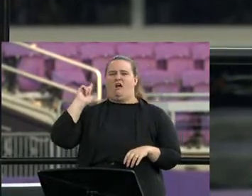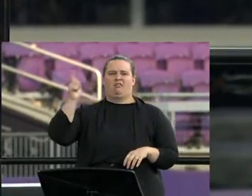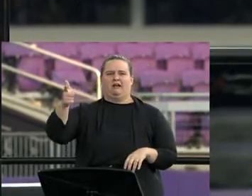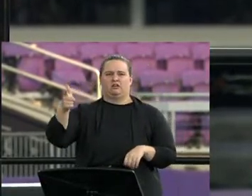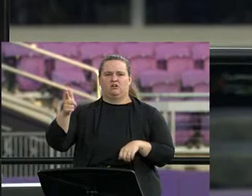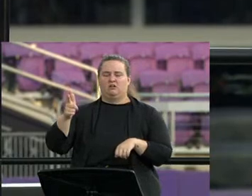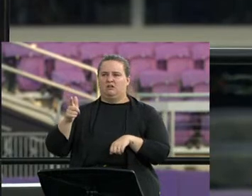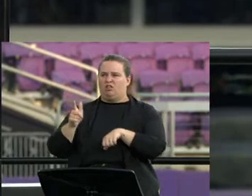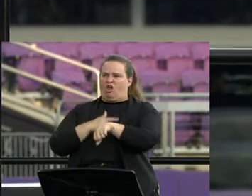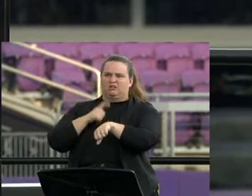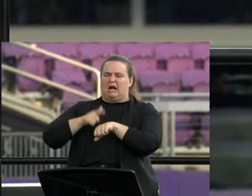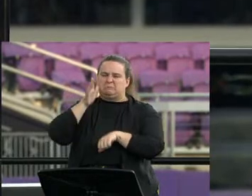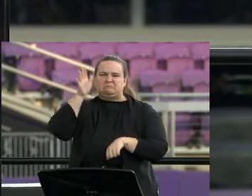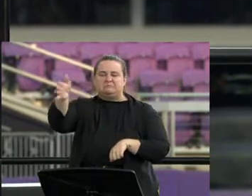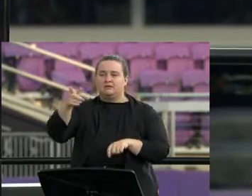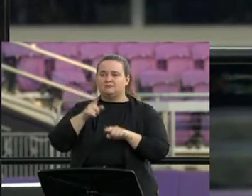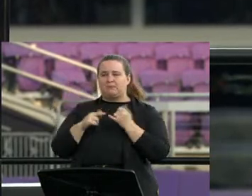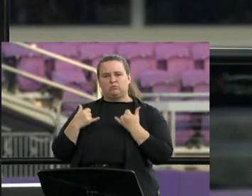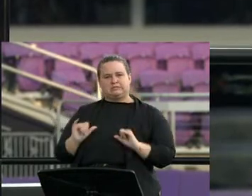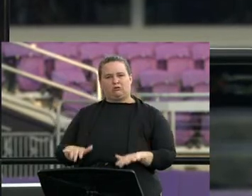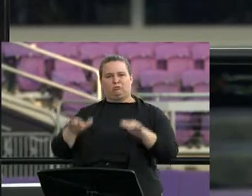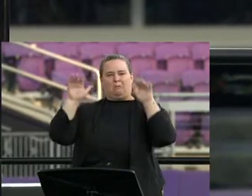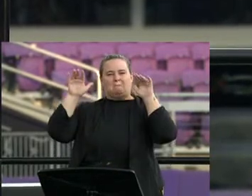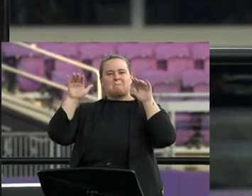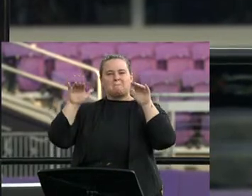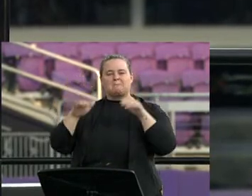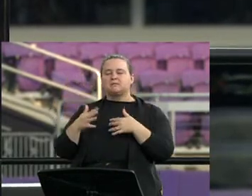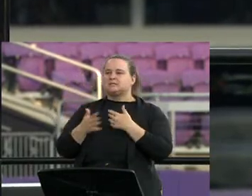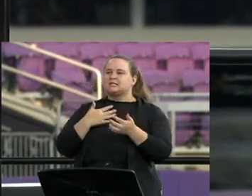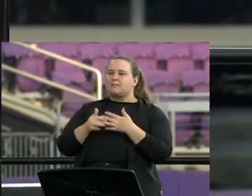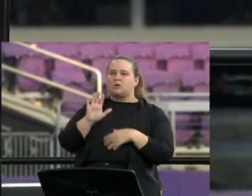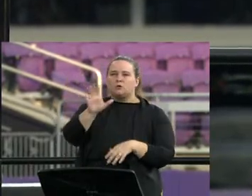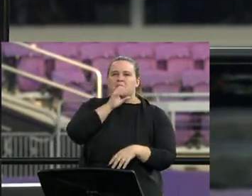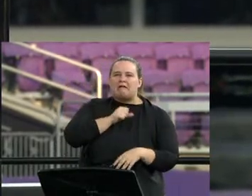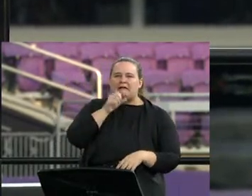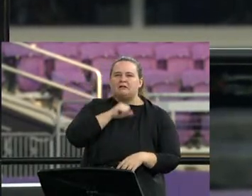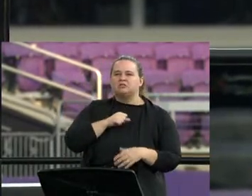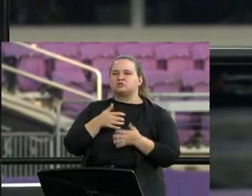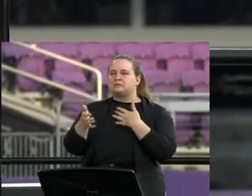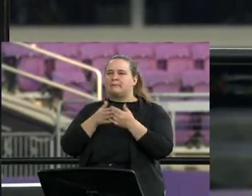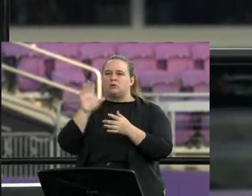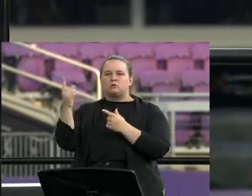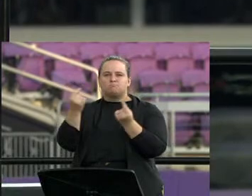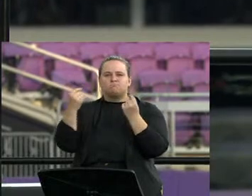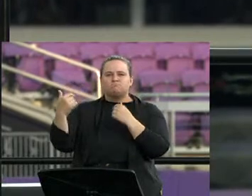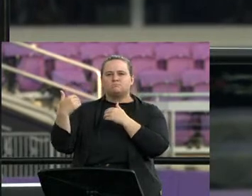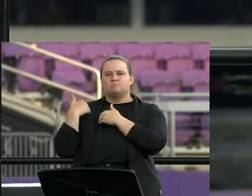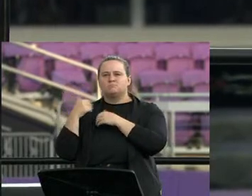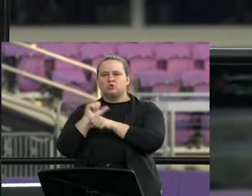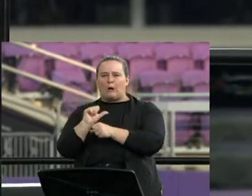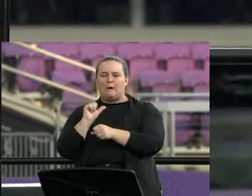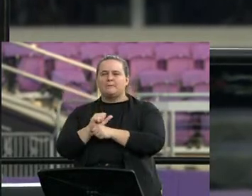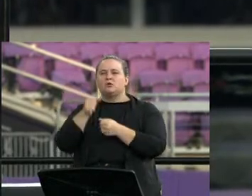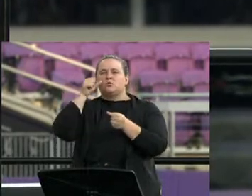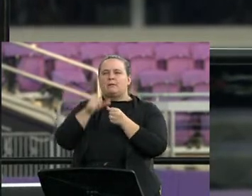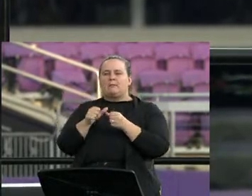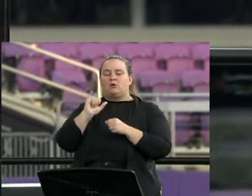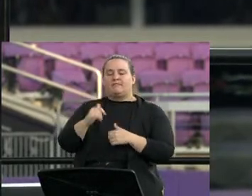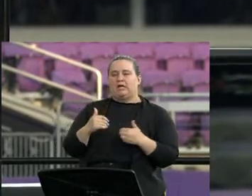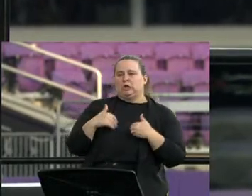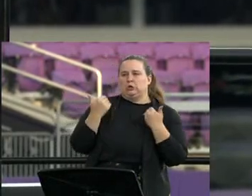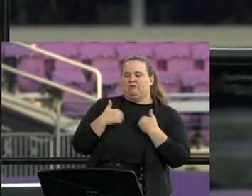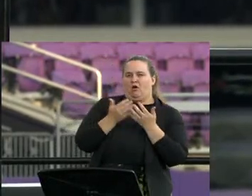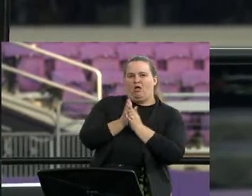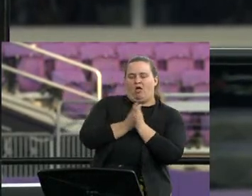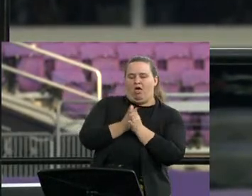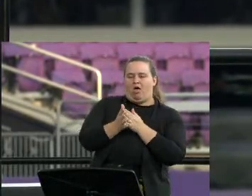yet we grew up. No matter how old you are or what you end up doing, always remember to preserve this youthful vigor